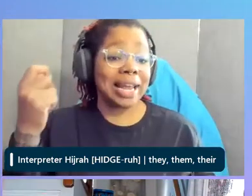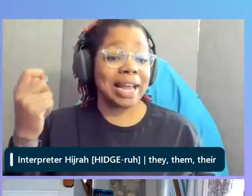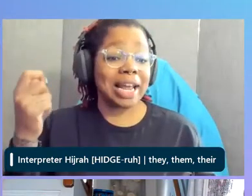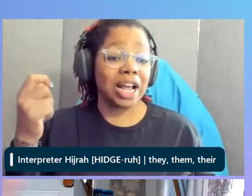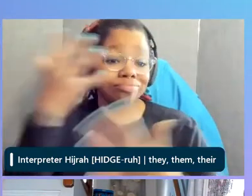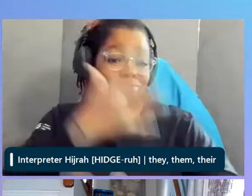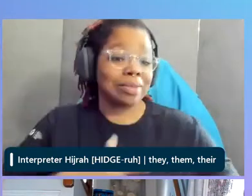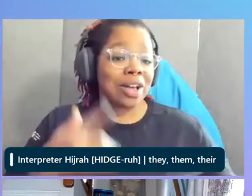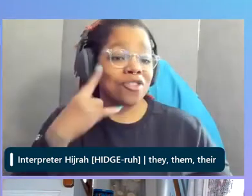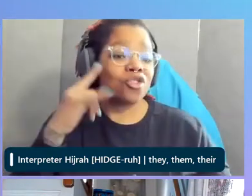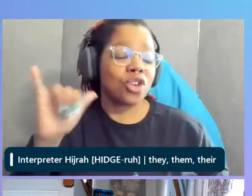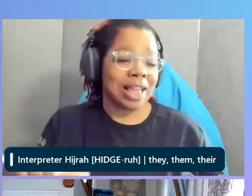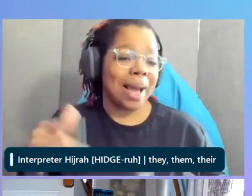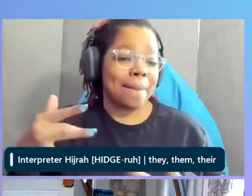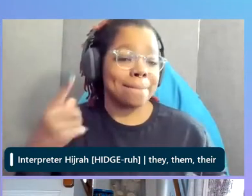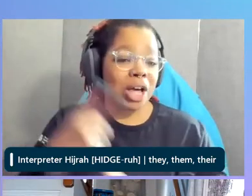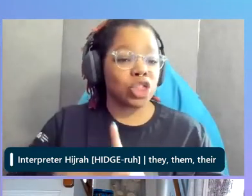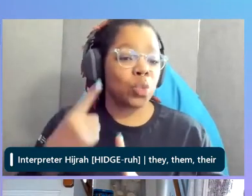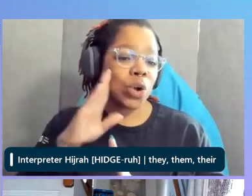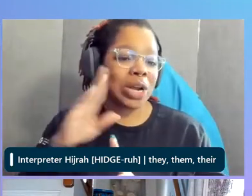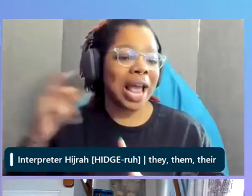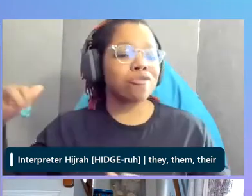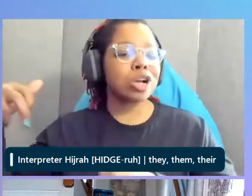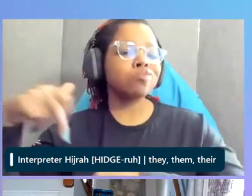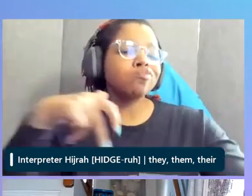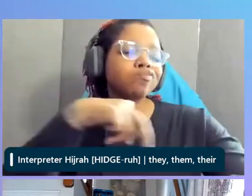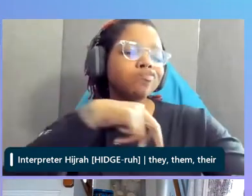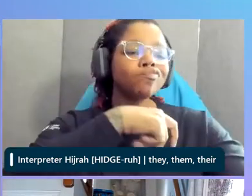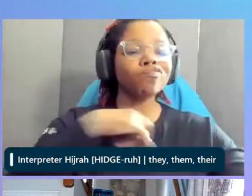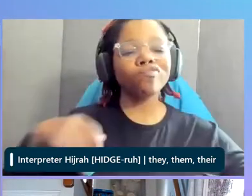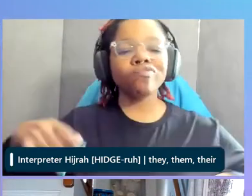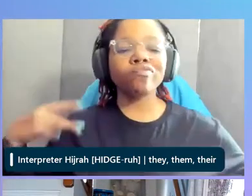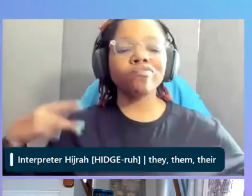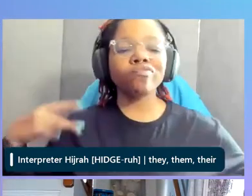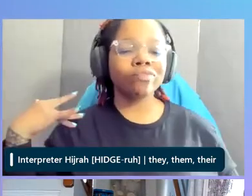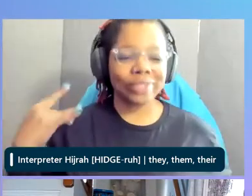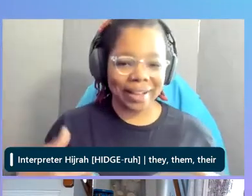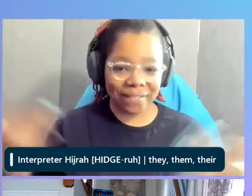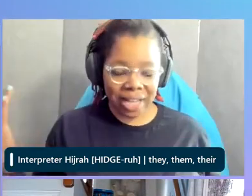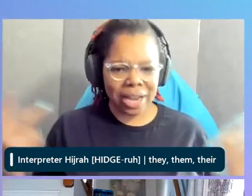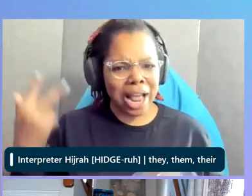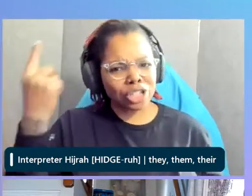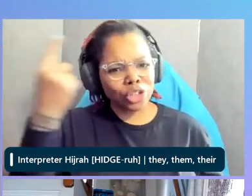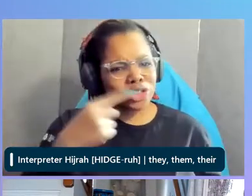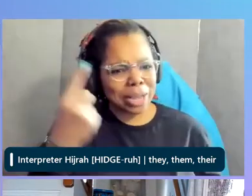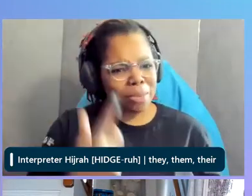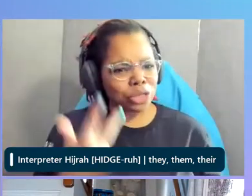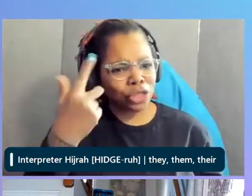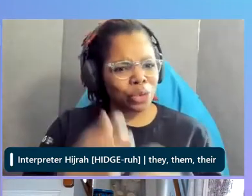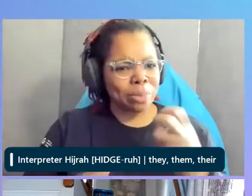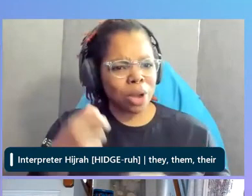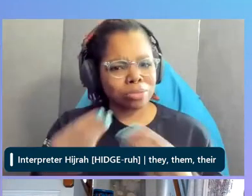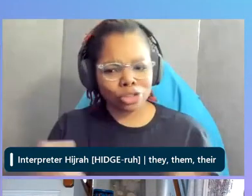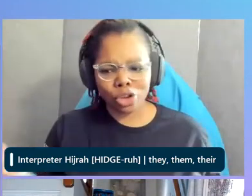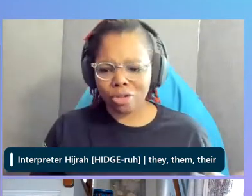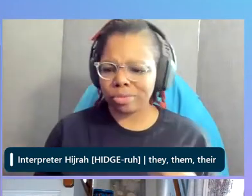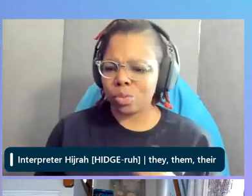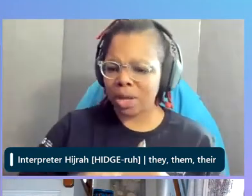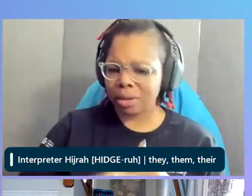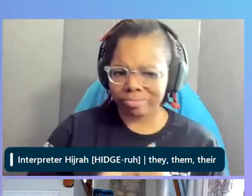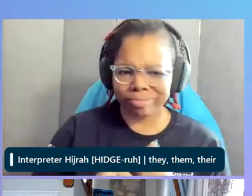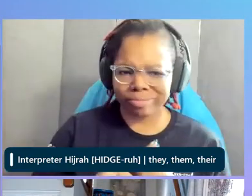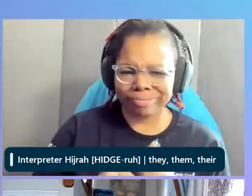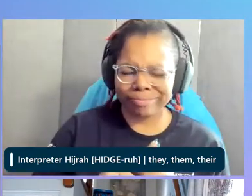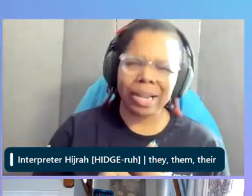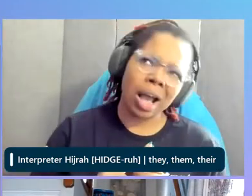like a runway at an event. So think about the three problems this solves from a content perspective, right? One, I don't